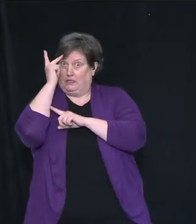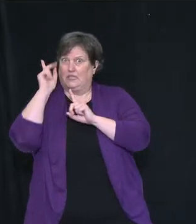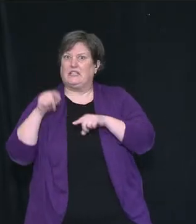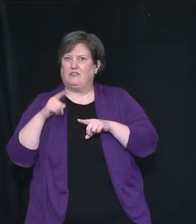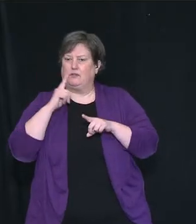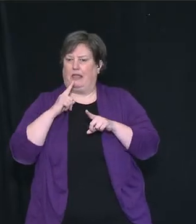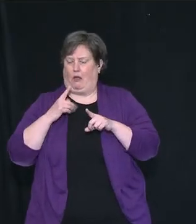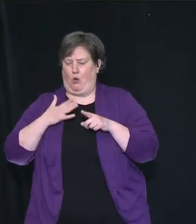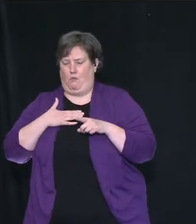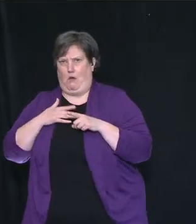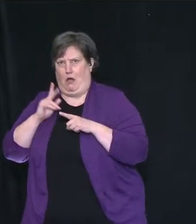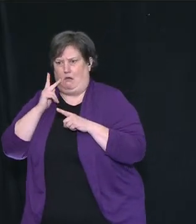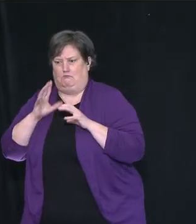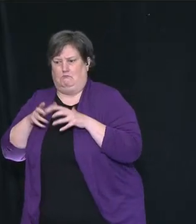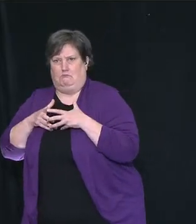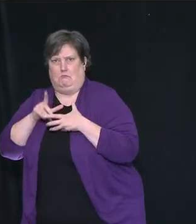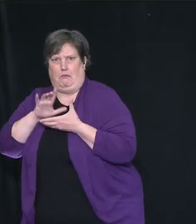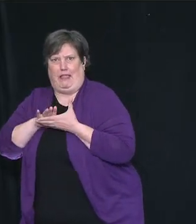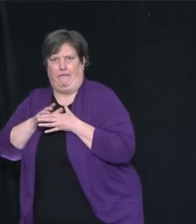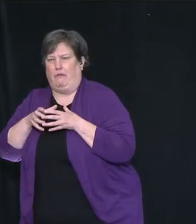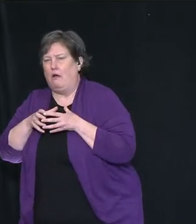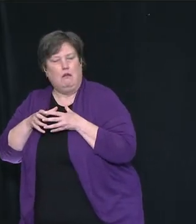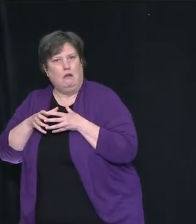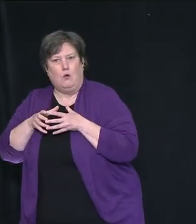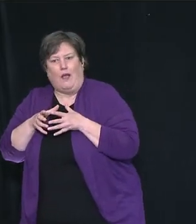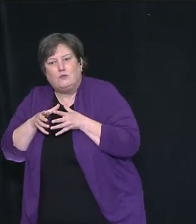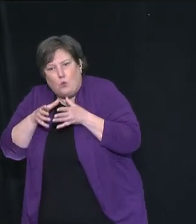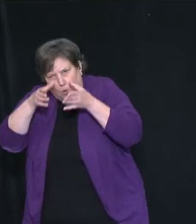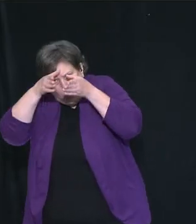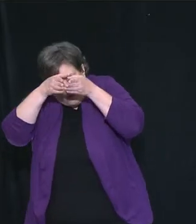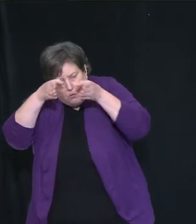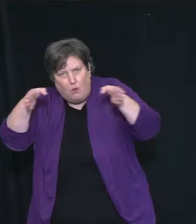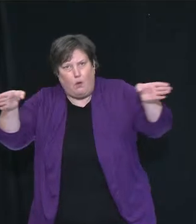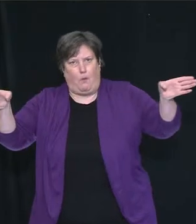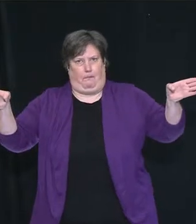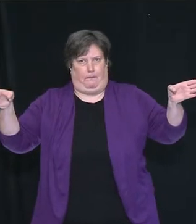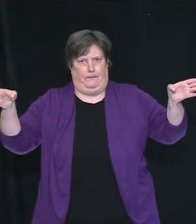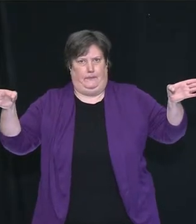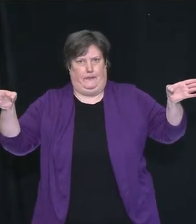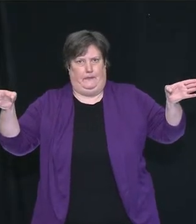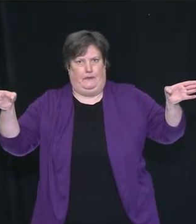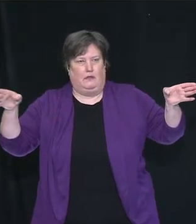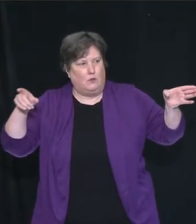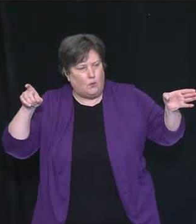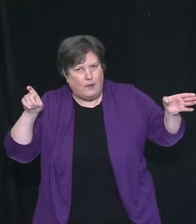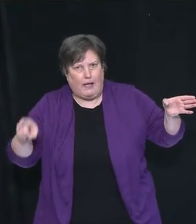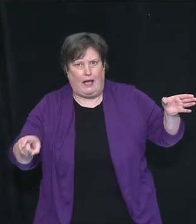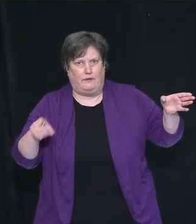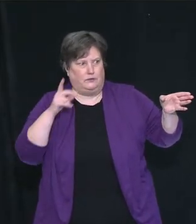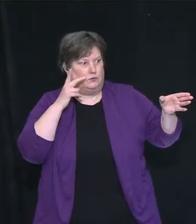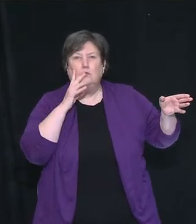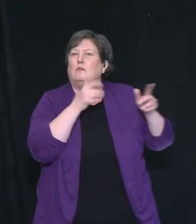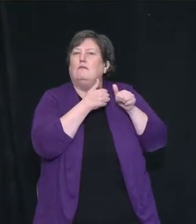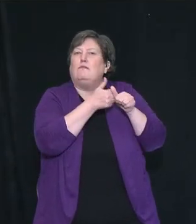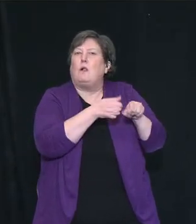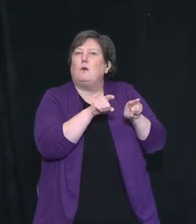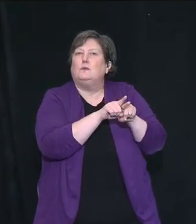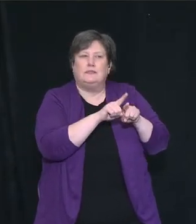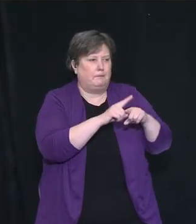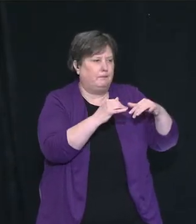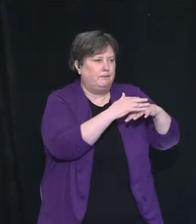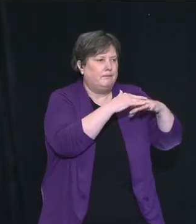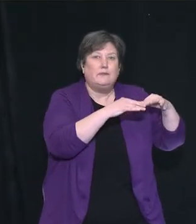partisan interests. We must be able to look, as Indigenous wisdom tradition